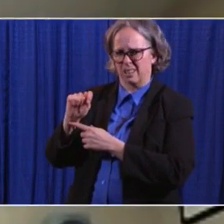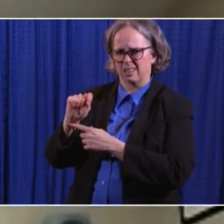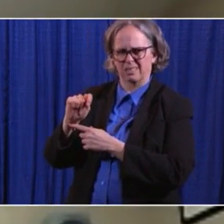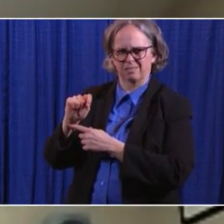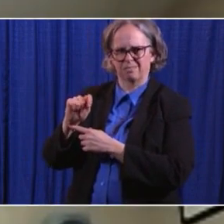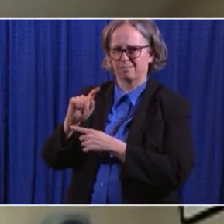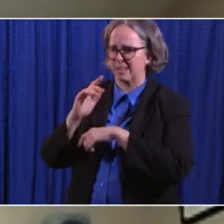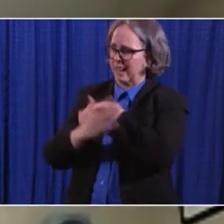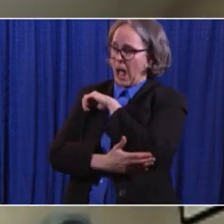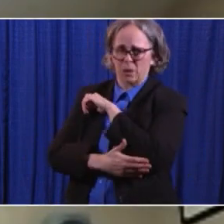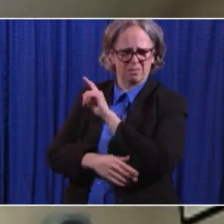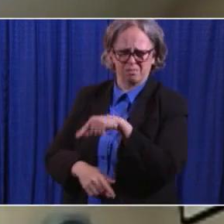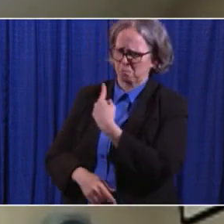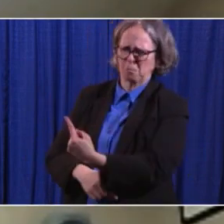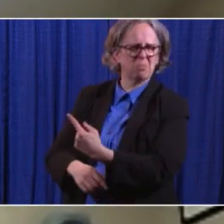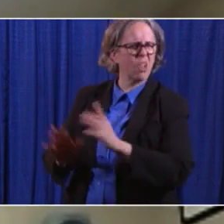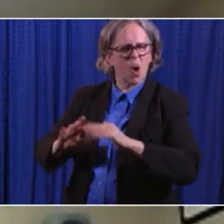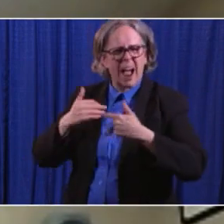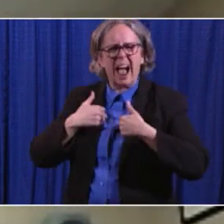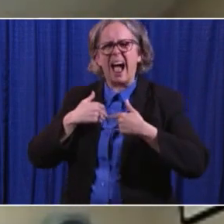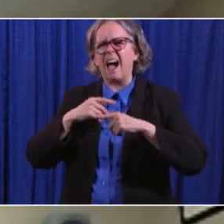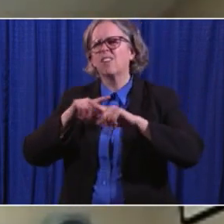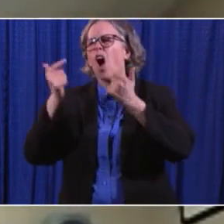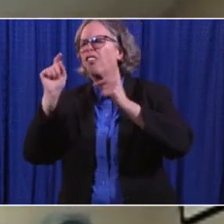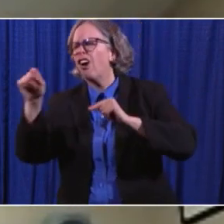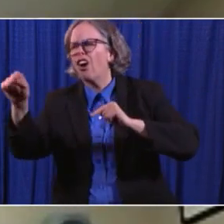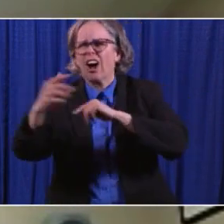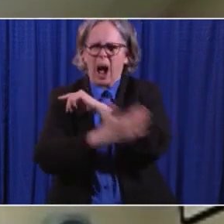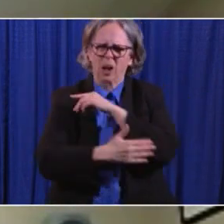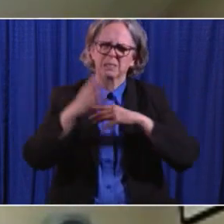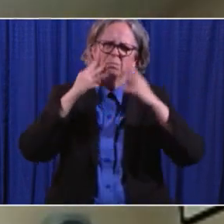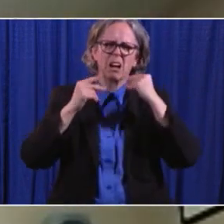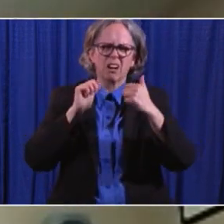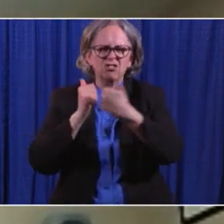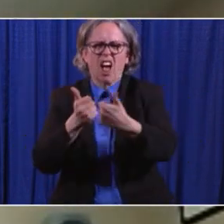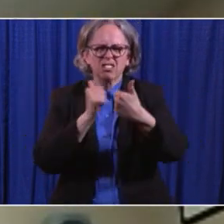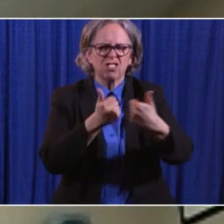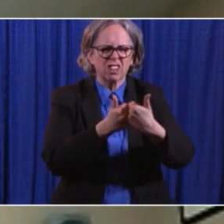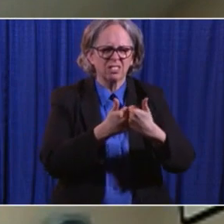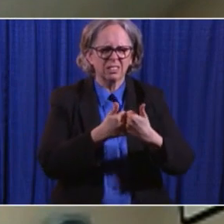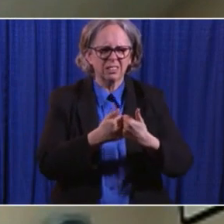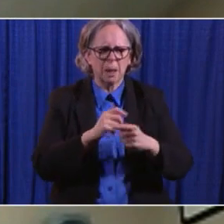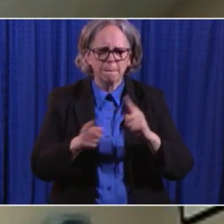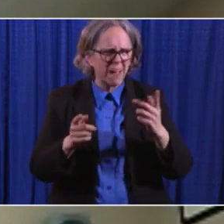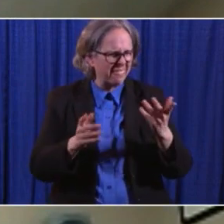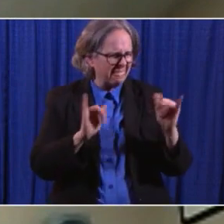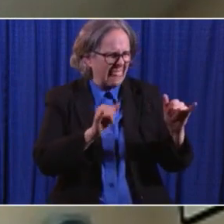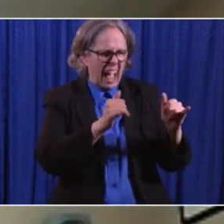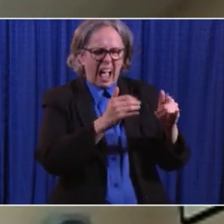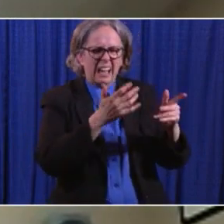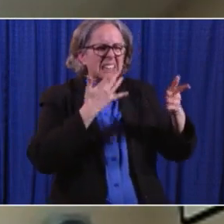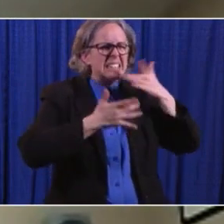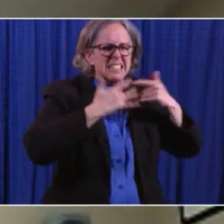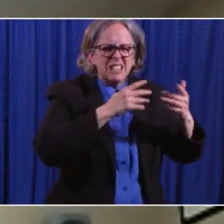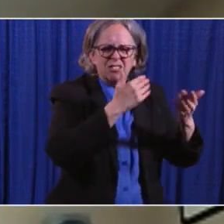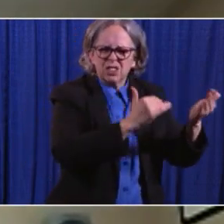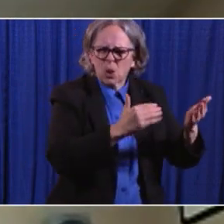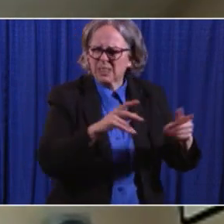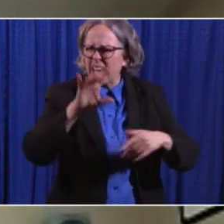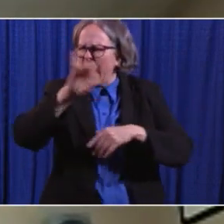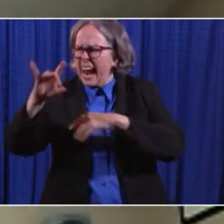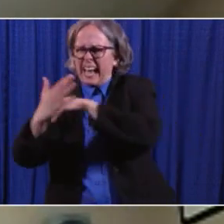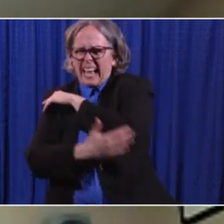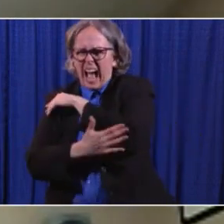needs. So we're all competing with other counties for the same limited resources, both out-of-home care as